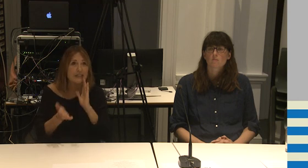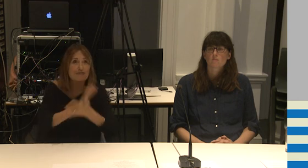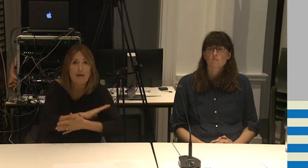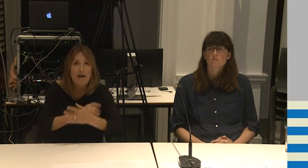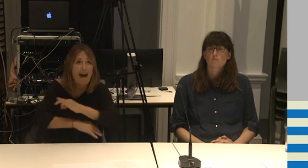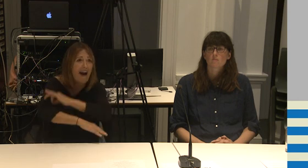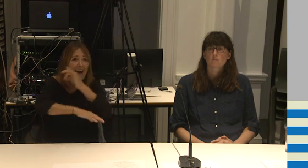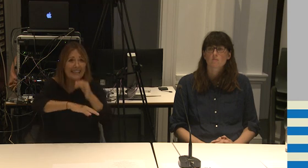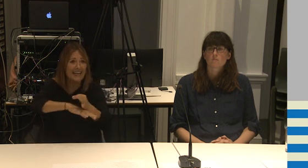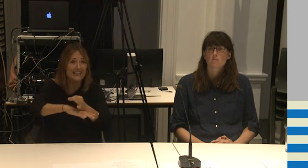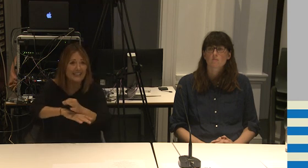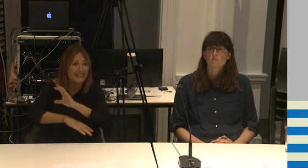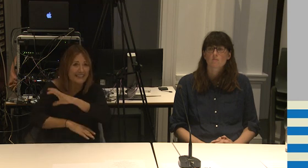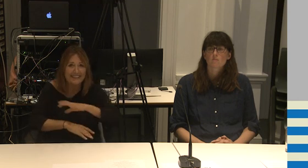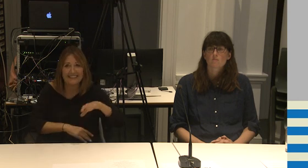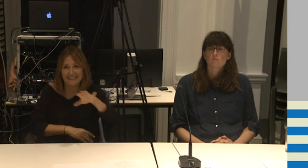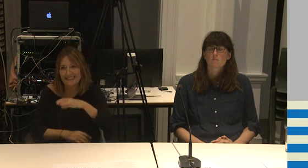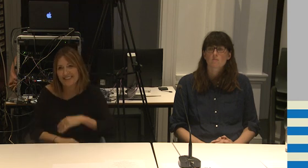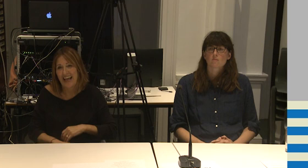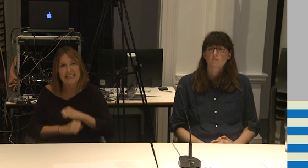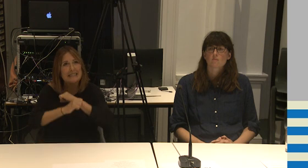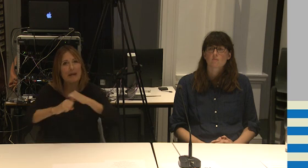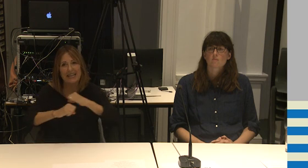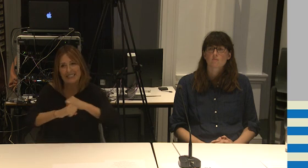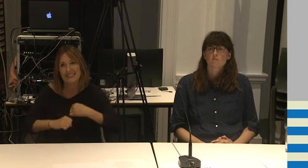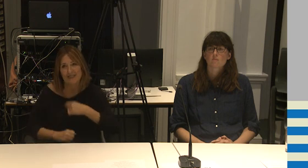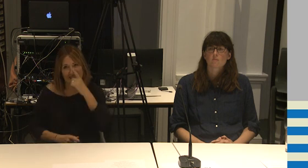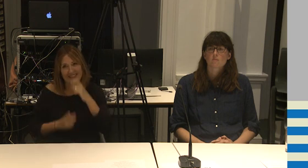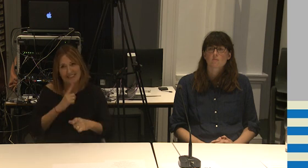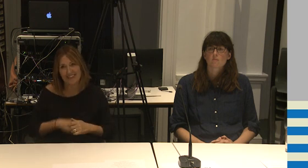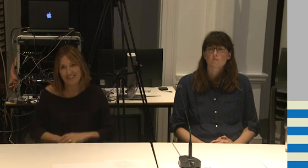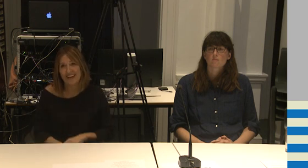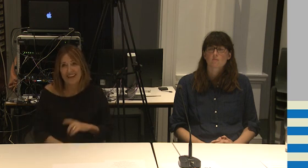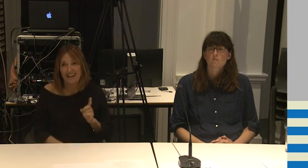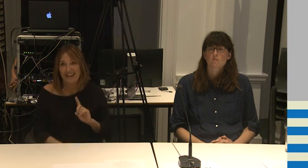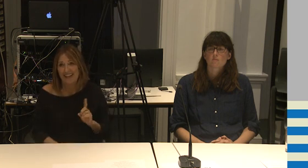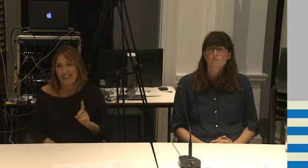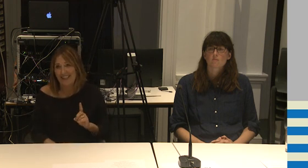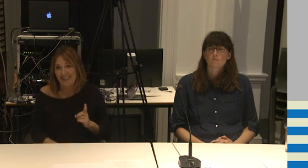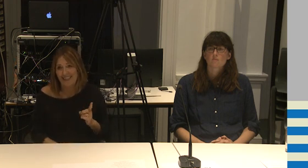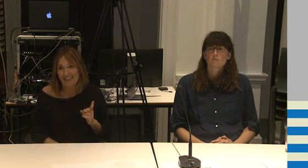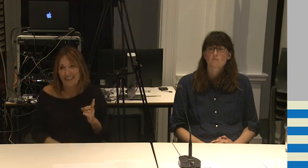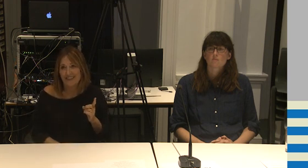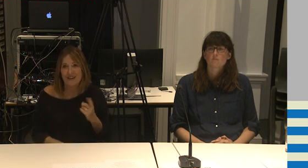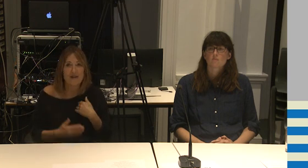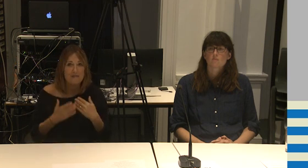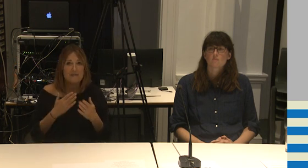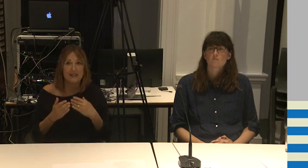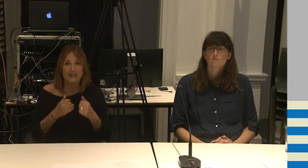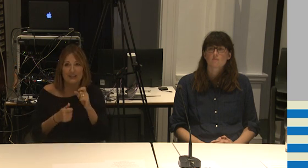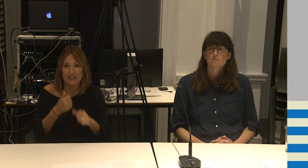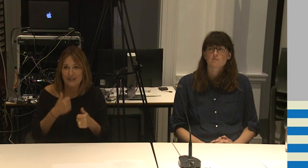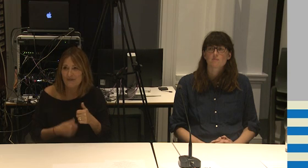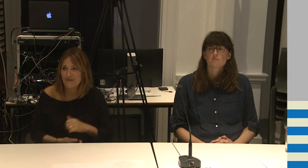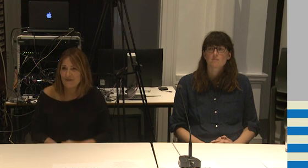disrupt architectural spaces. So that's what I can do. That's what managers invited me. Thank you,